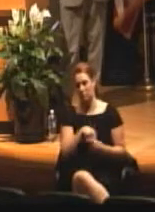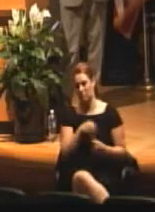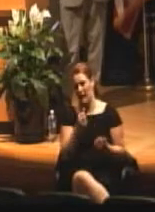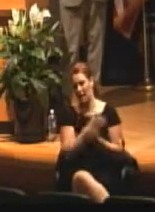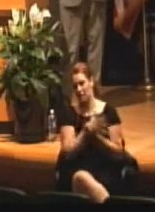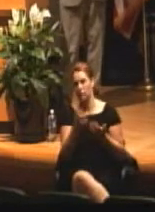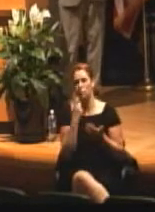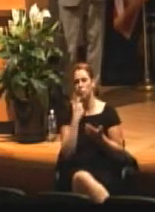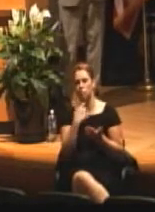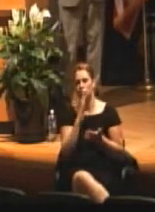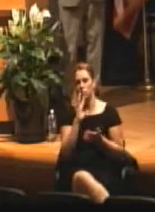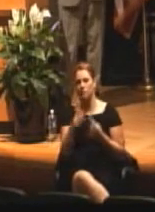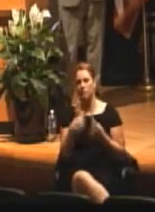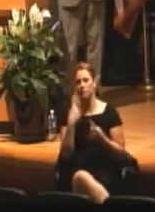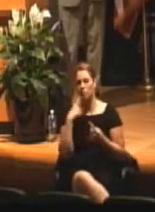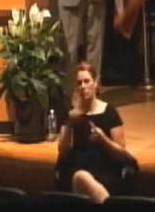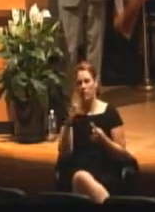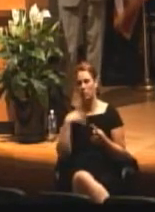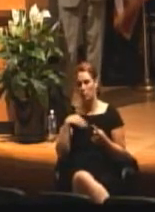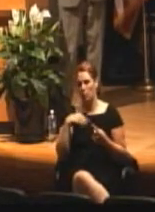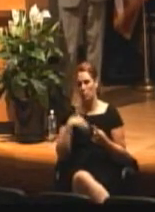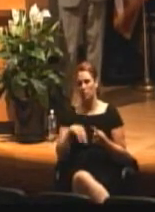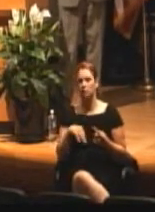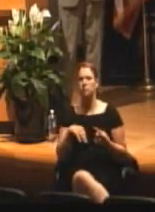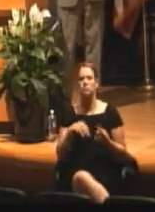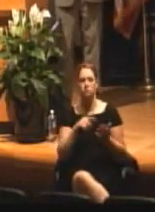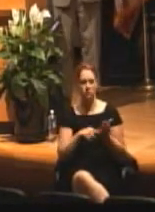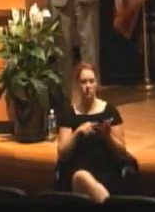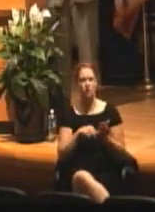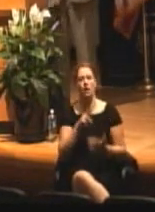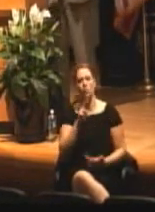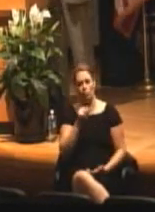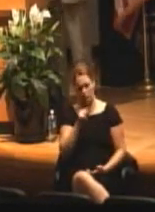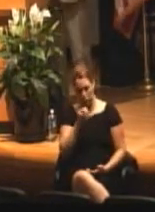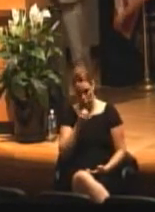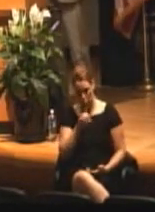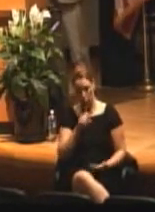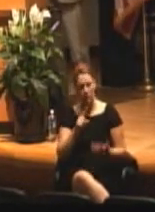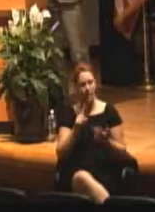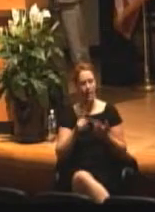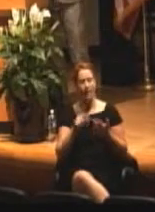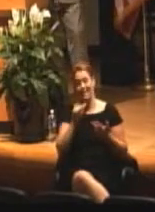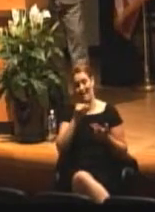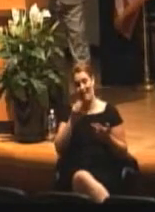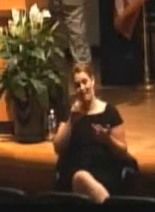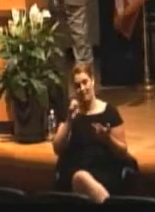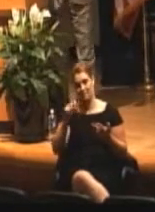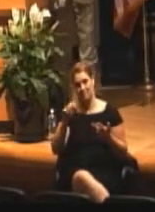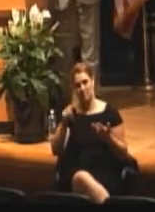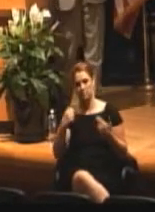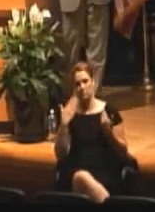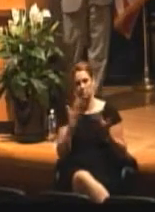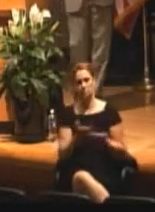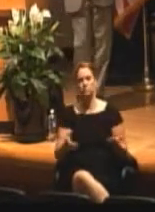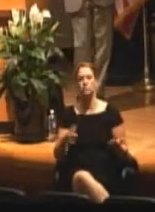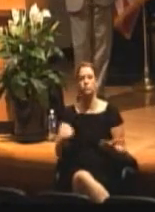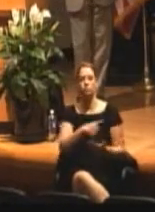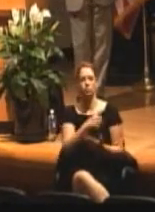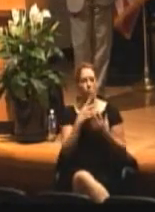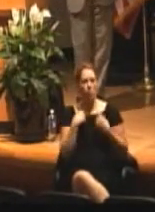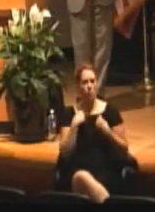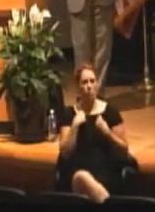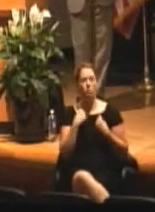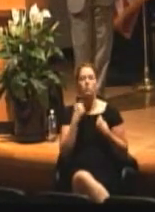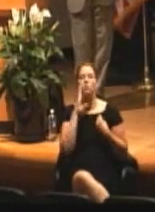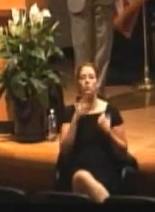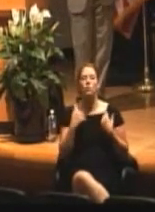there, your credit, debt ratio, and assets. And so you're gonna let me know the, you know, those certain things. We'll go ahead and do the credit check. I'll